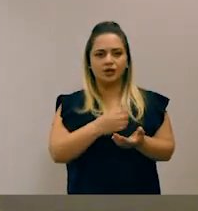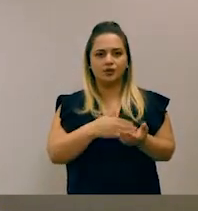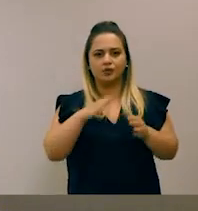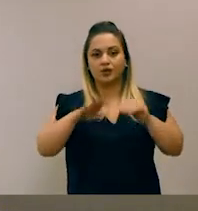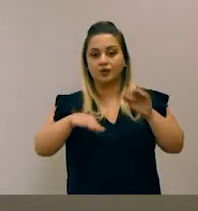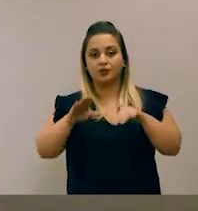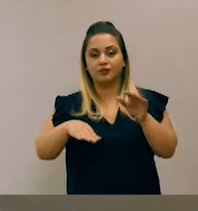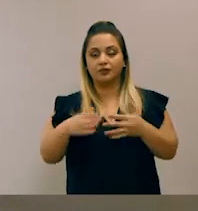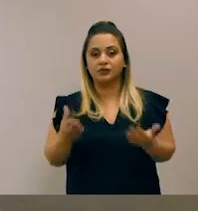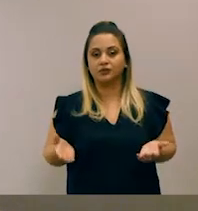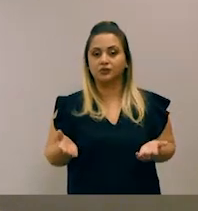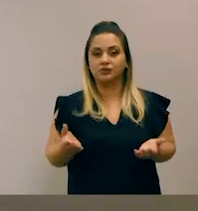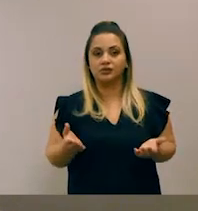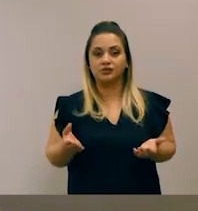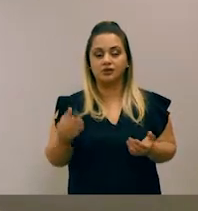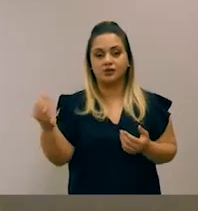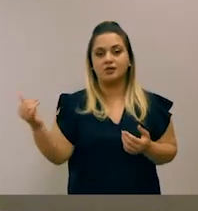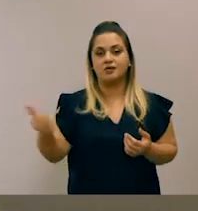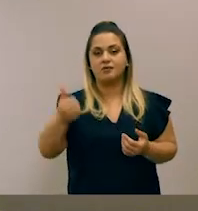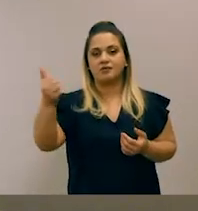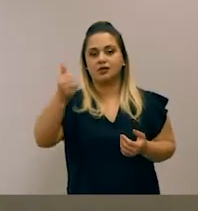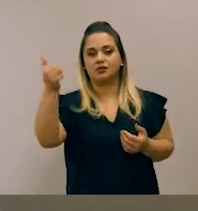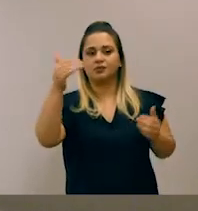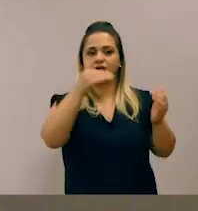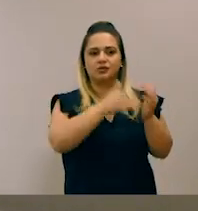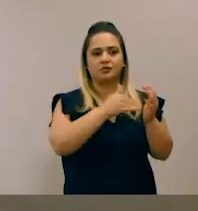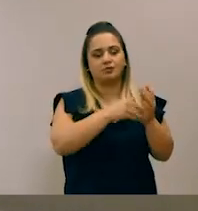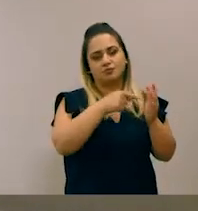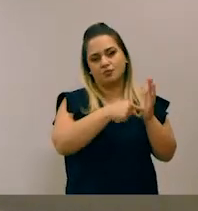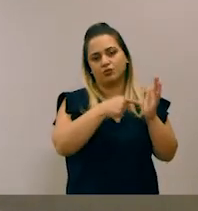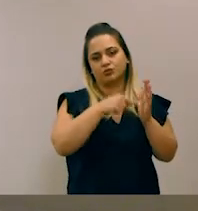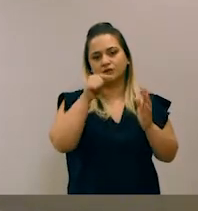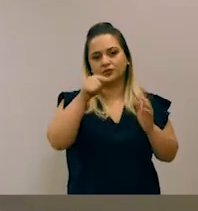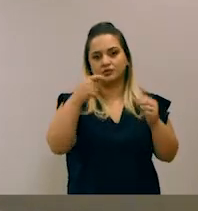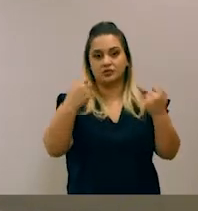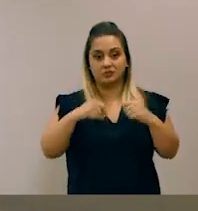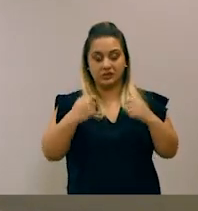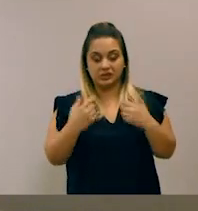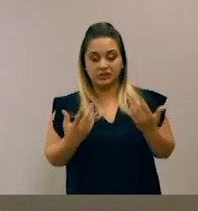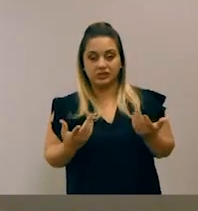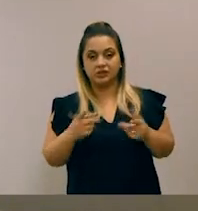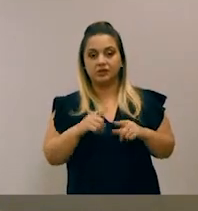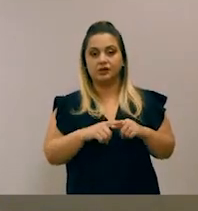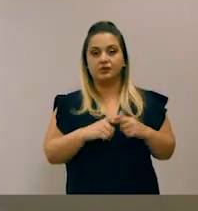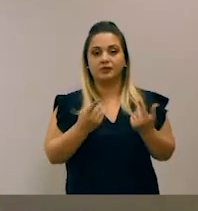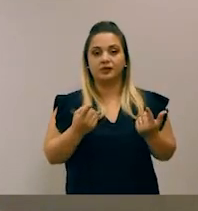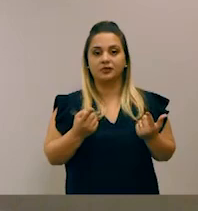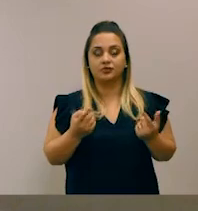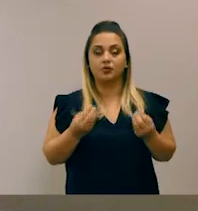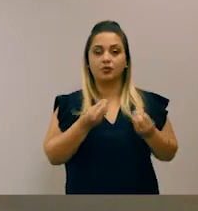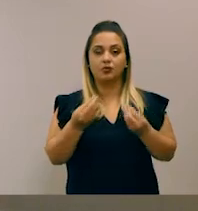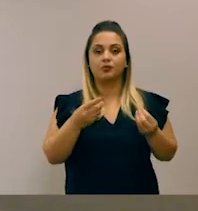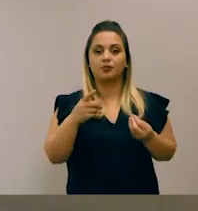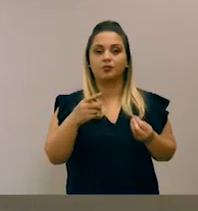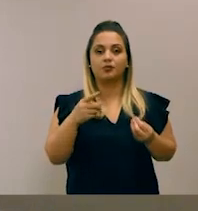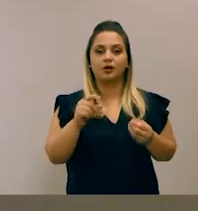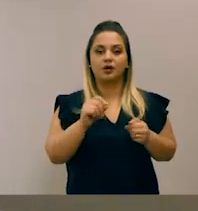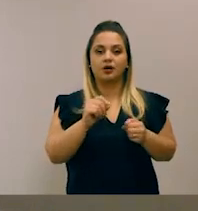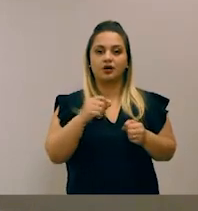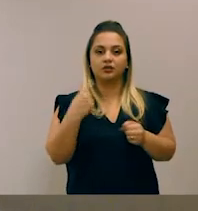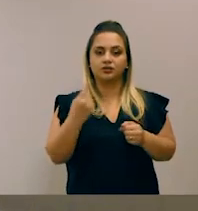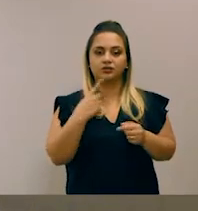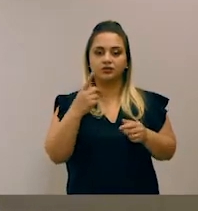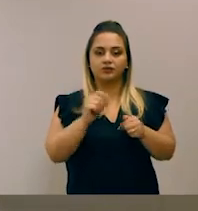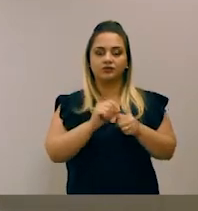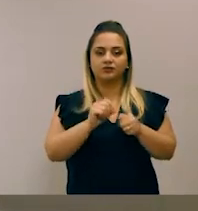that may be better for that point that you need. But as we're